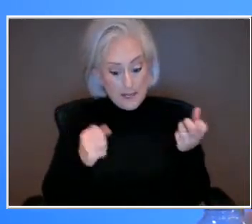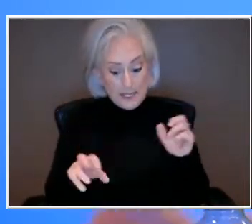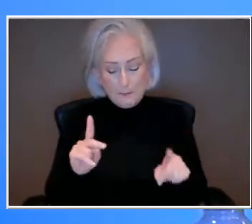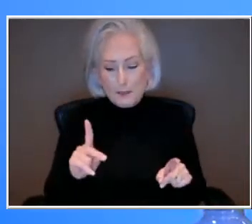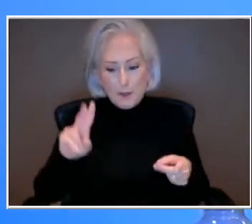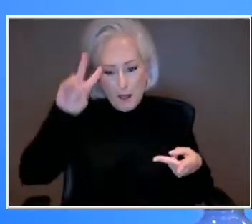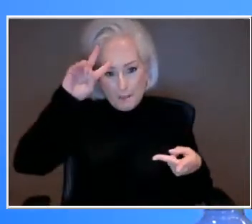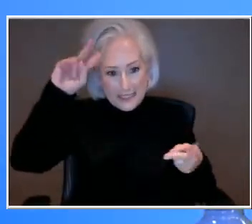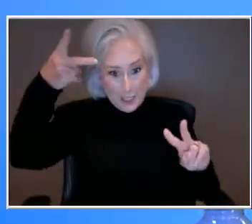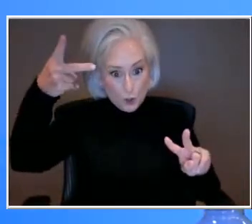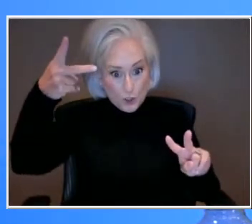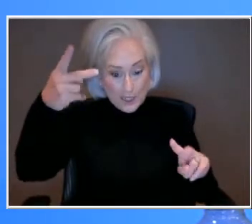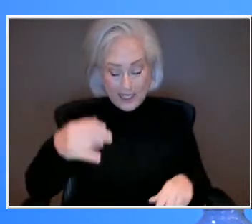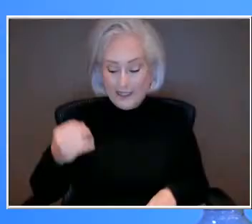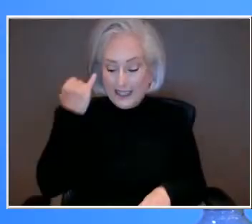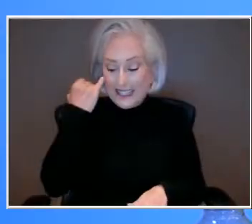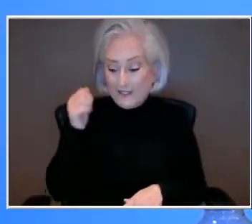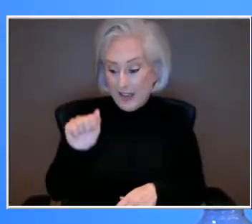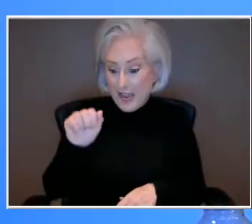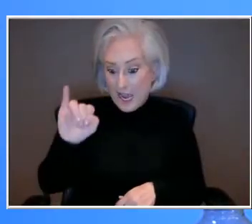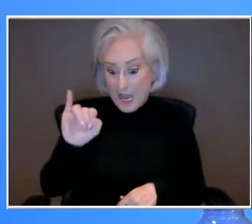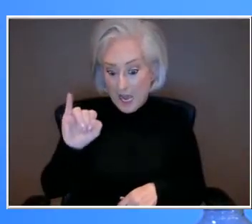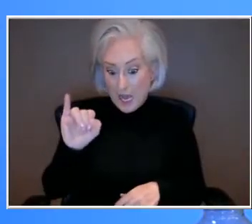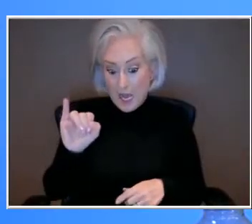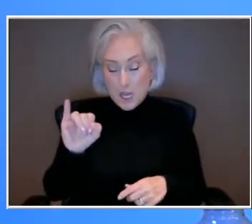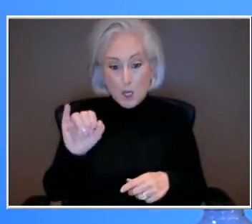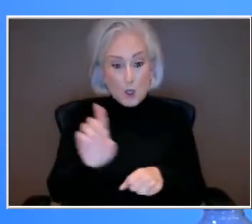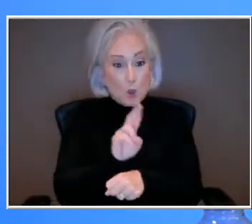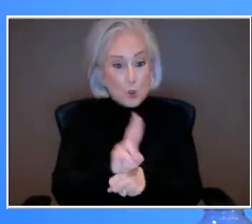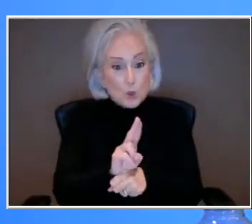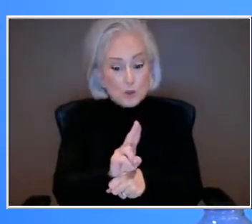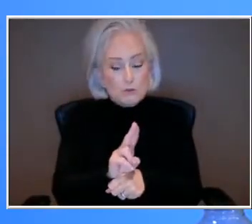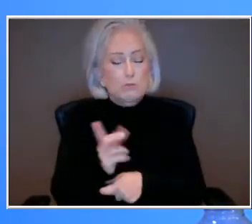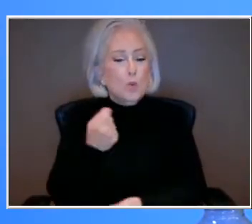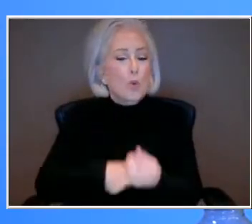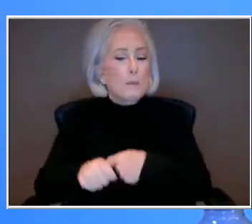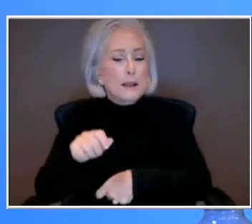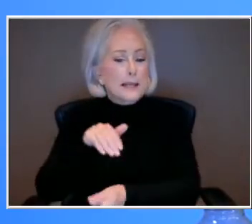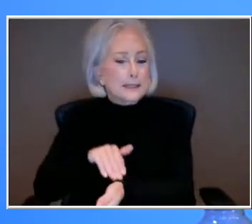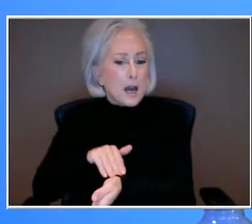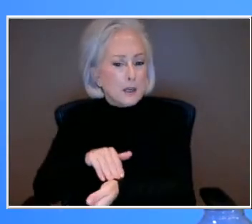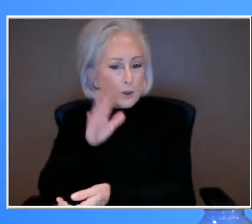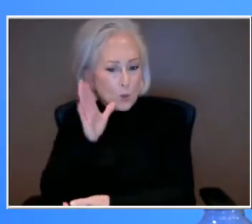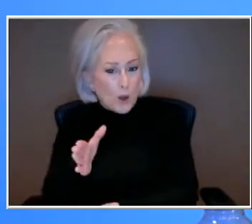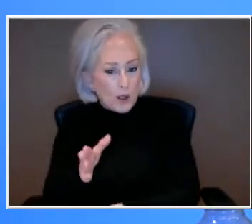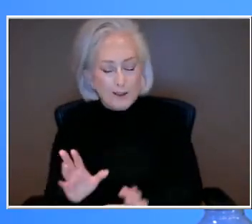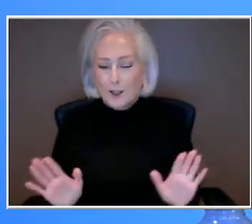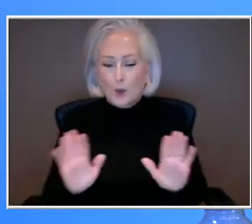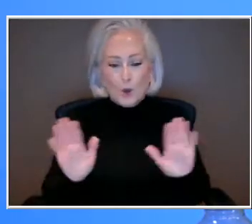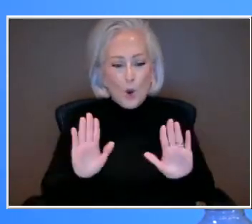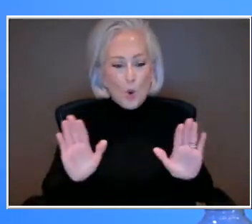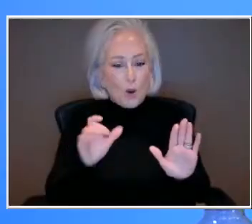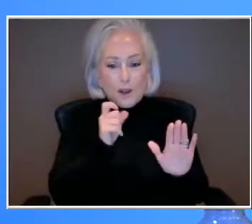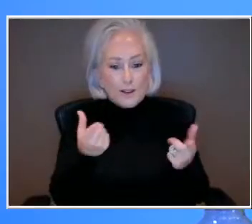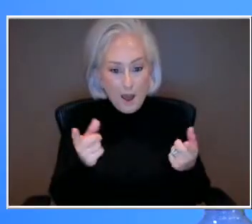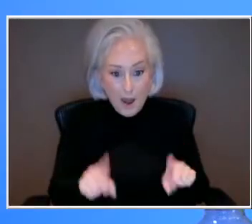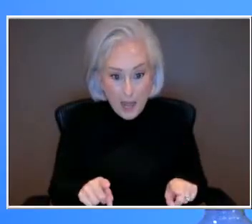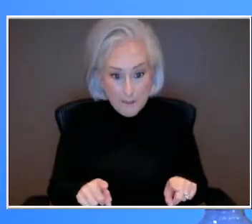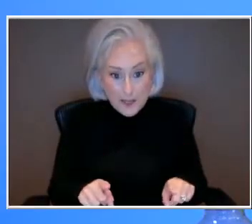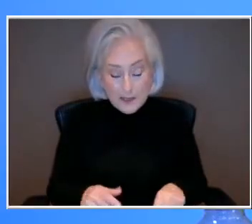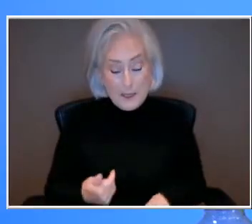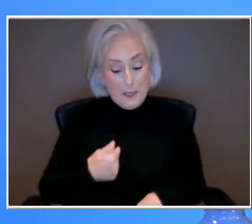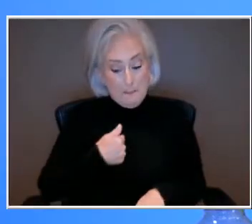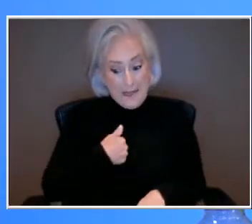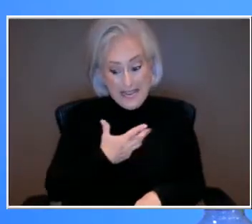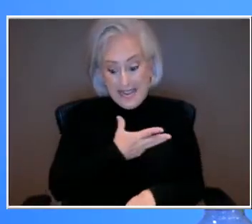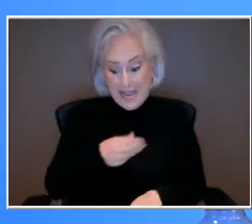it's going to replace my doctor. That's not going to happen. Me and my doctor make our best decisions for my health. I think using AI as a